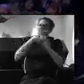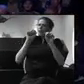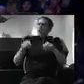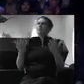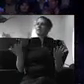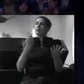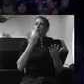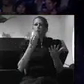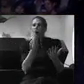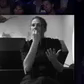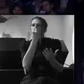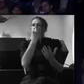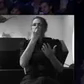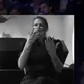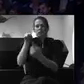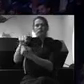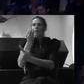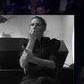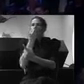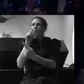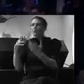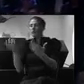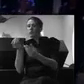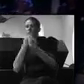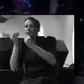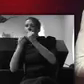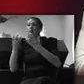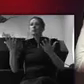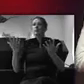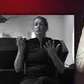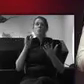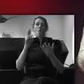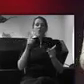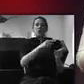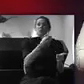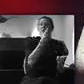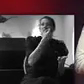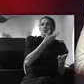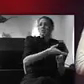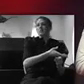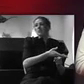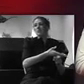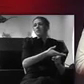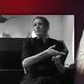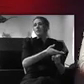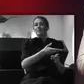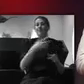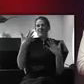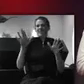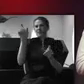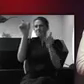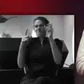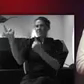Since many years, I give my patients dietary advices on food with these essential sugars or